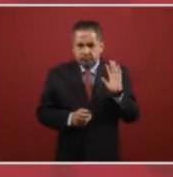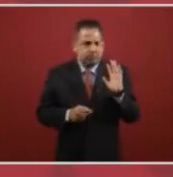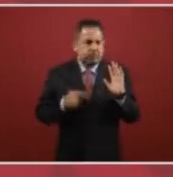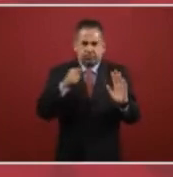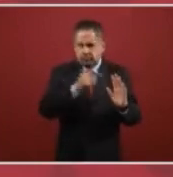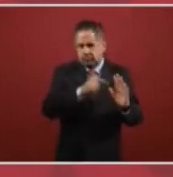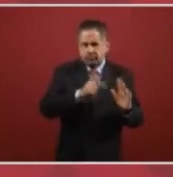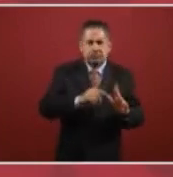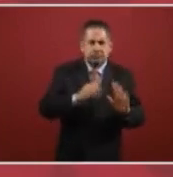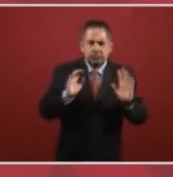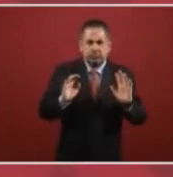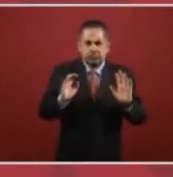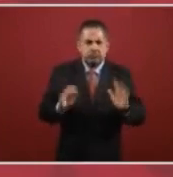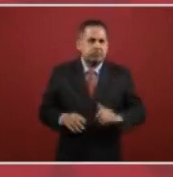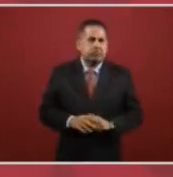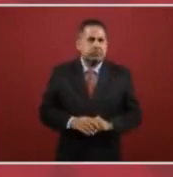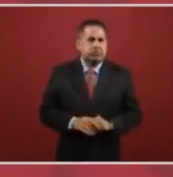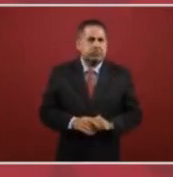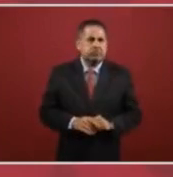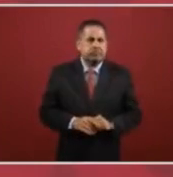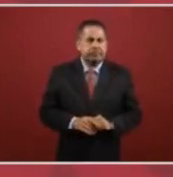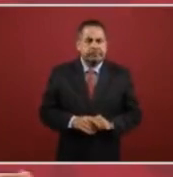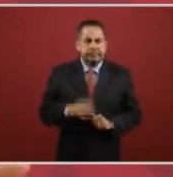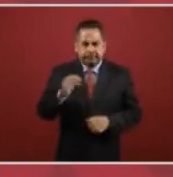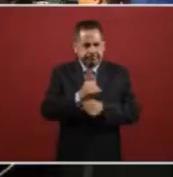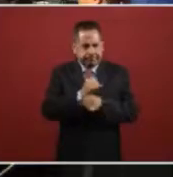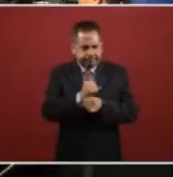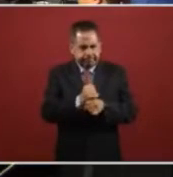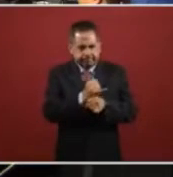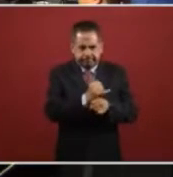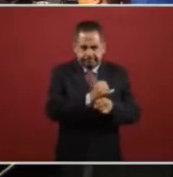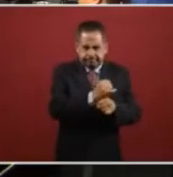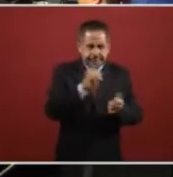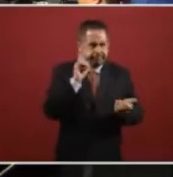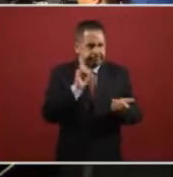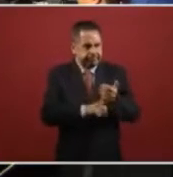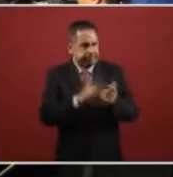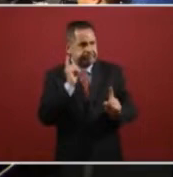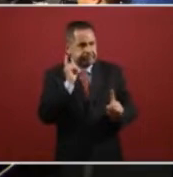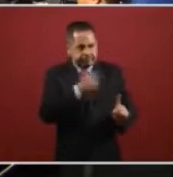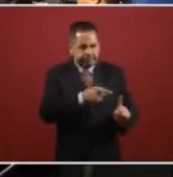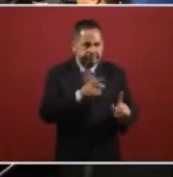newspaper people that were injured. Yes, that has to be investigated.